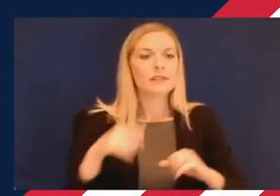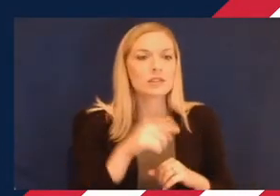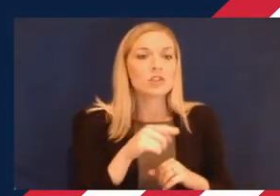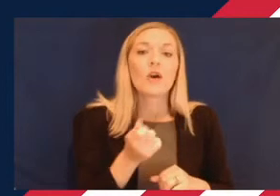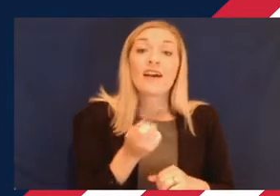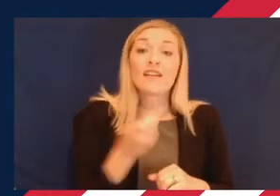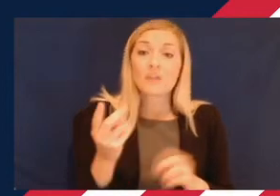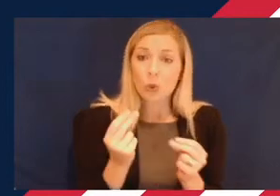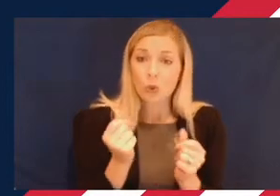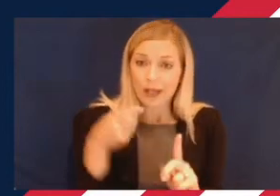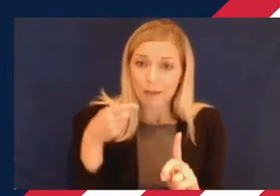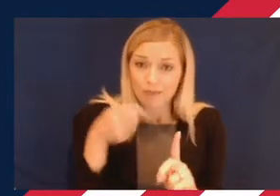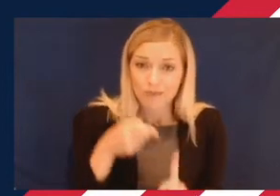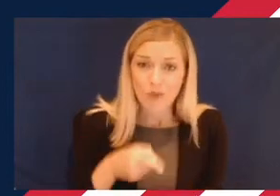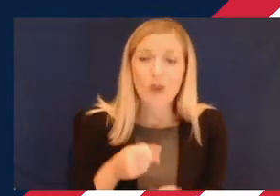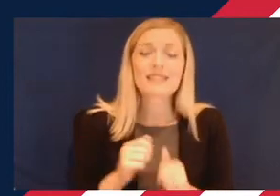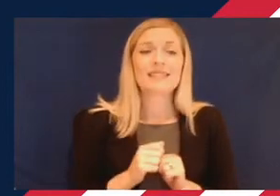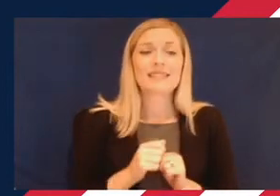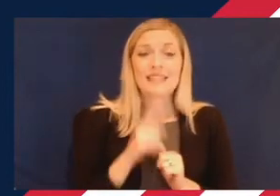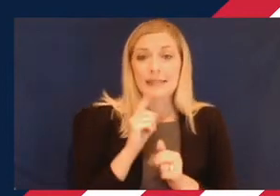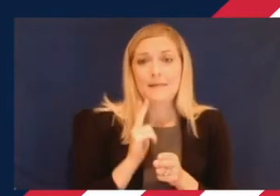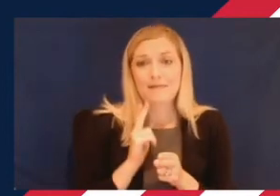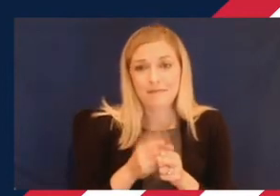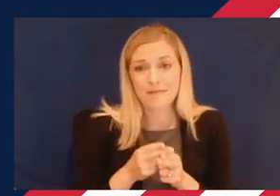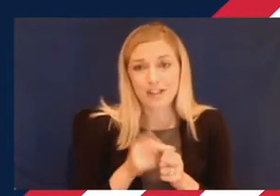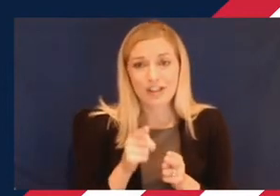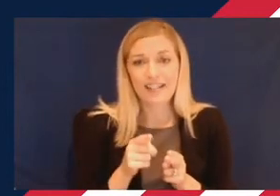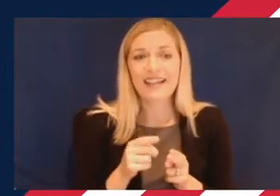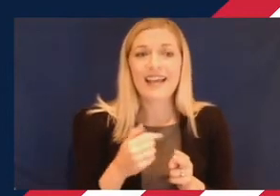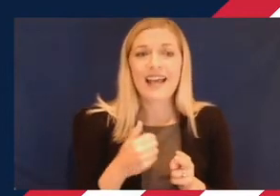So as I mentioned, I've got a ridiculously long